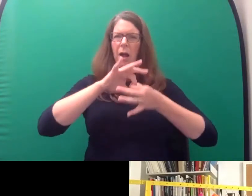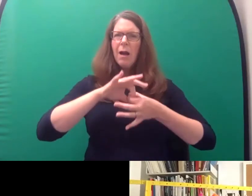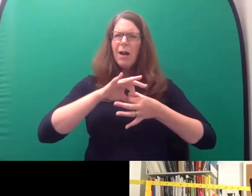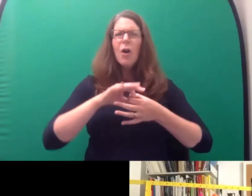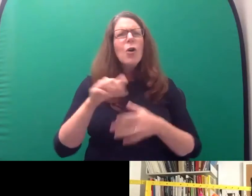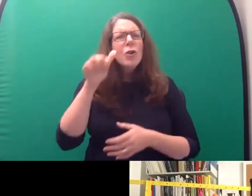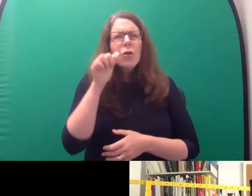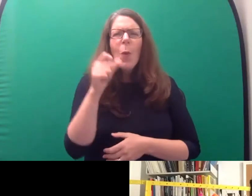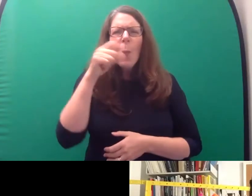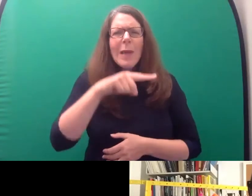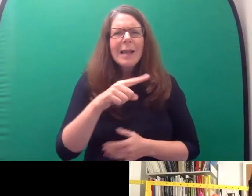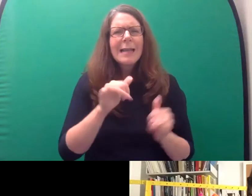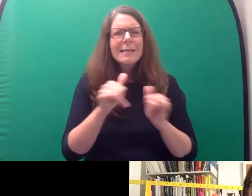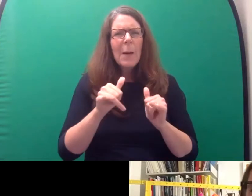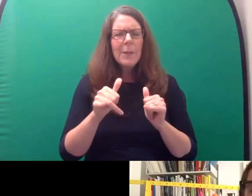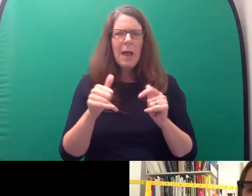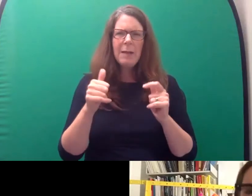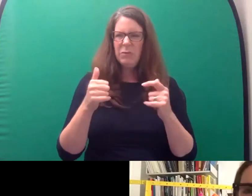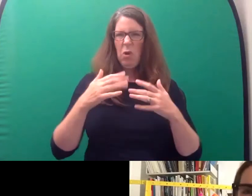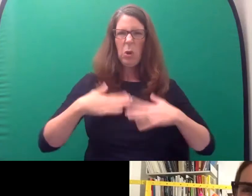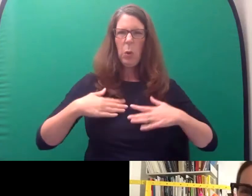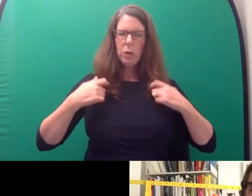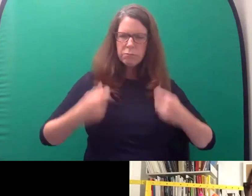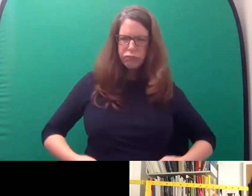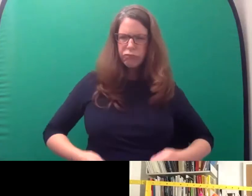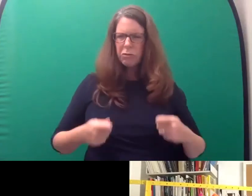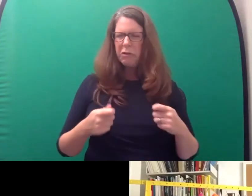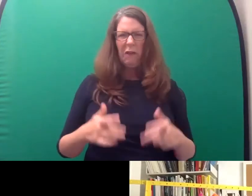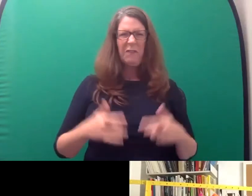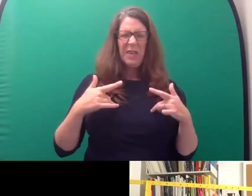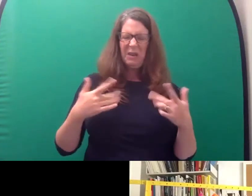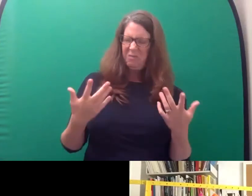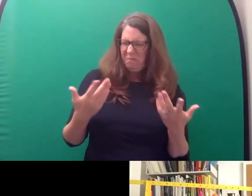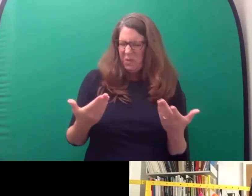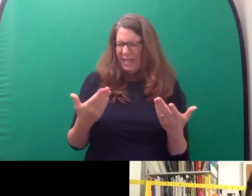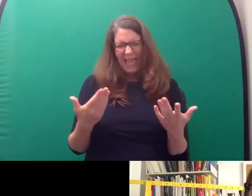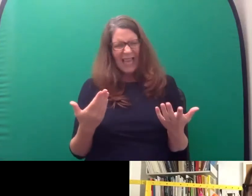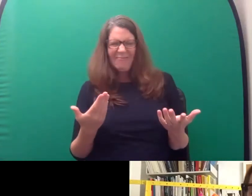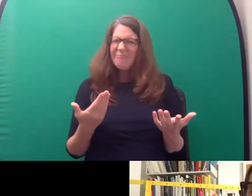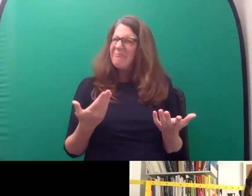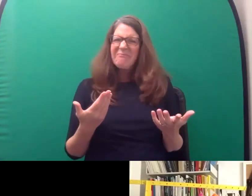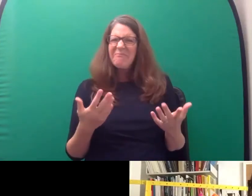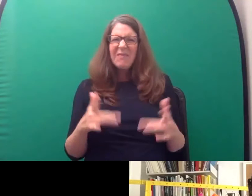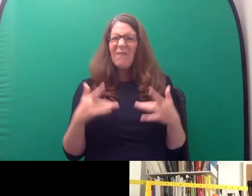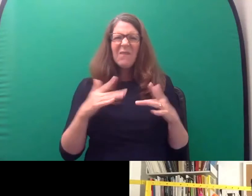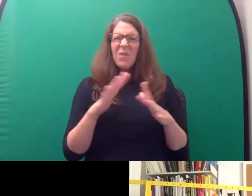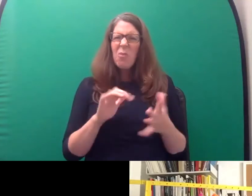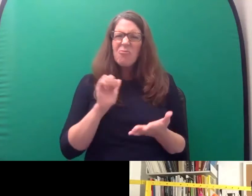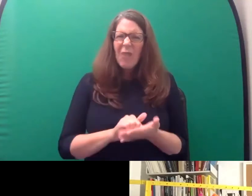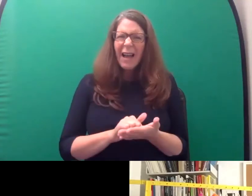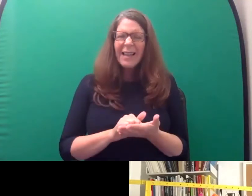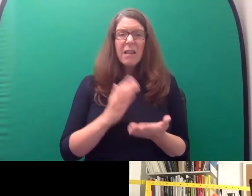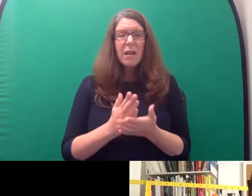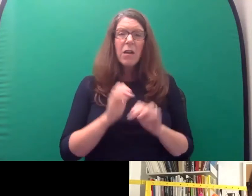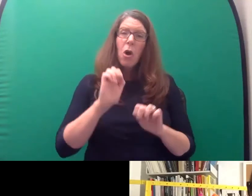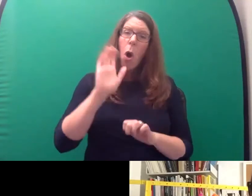something on, you don't feel right. You just have a bit of a rubbish day. I don't know. Yeah, and no, it can certainly change your mood. Important. I think it does. Some people